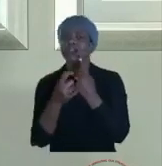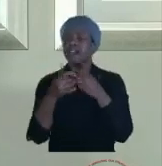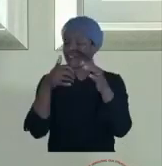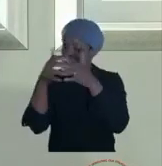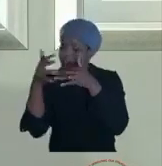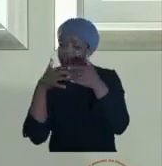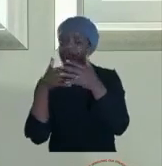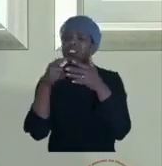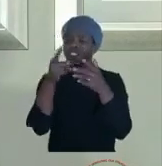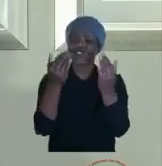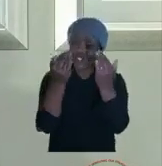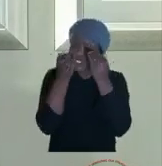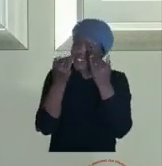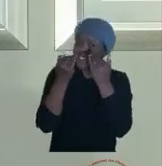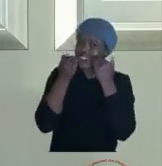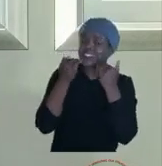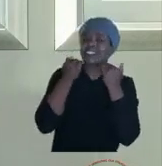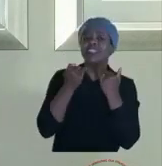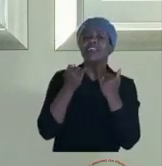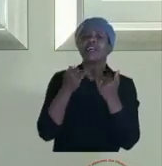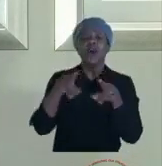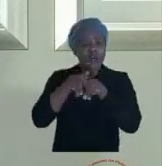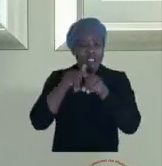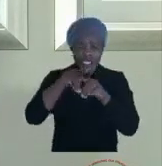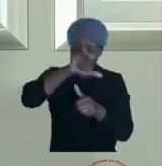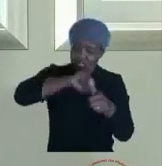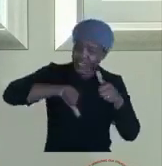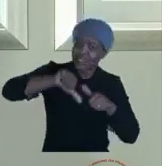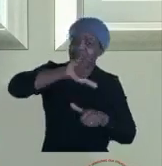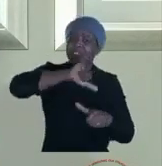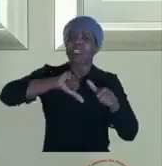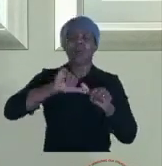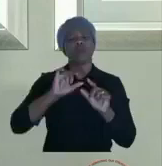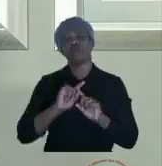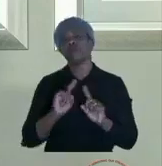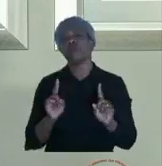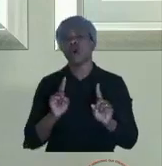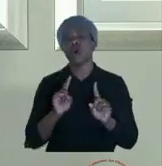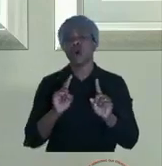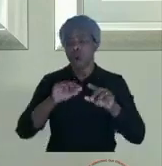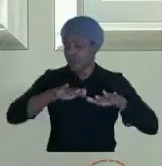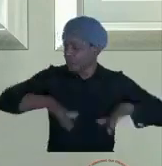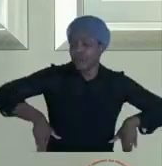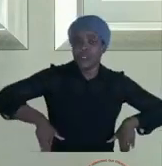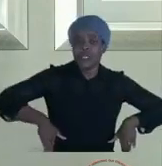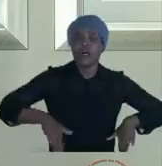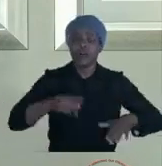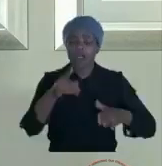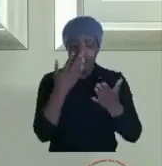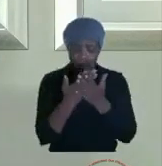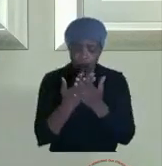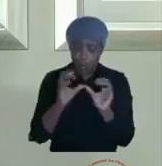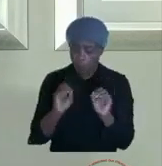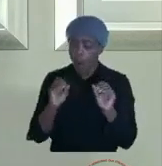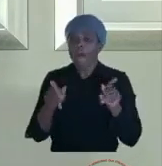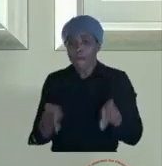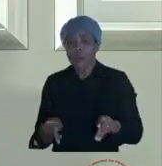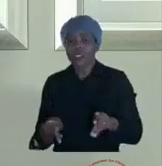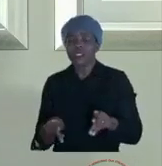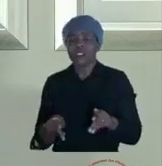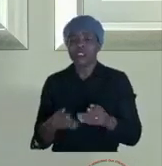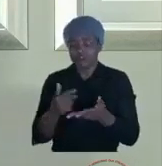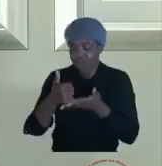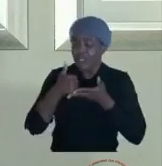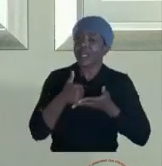ensure that our heritage sites are not left behind? This pandemic also provides opportunities, and we believe that